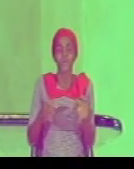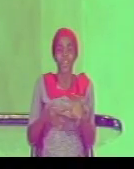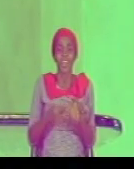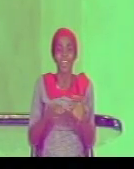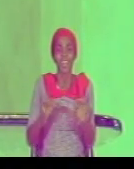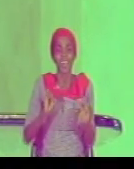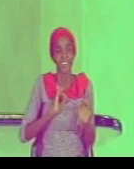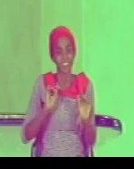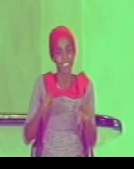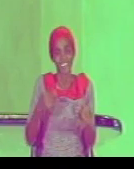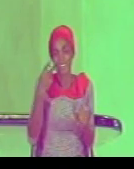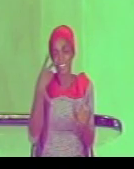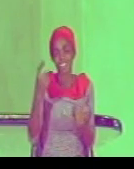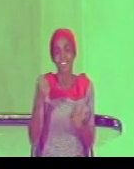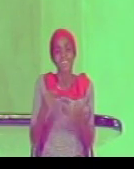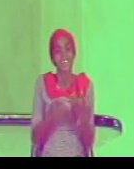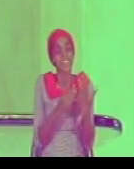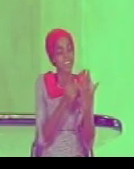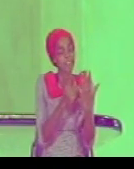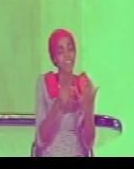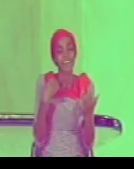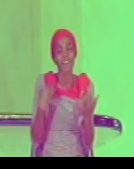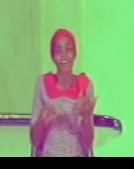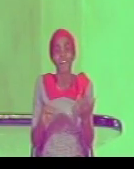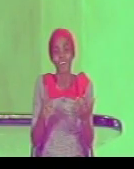Can you see the finger of